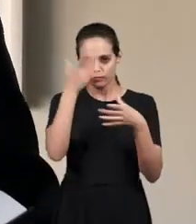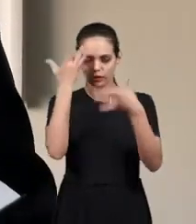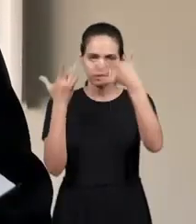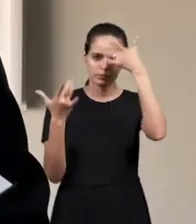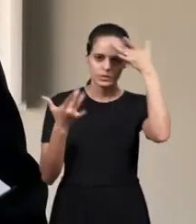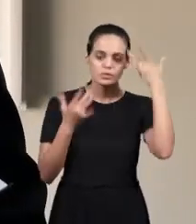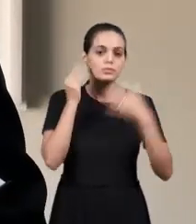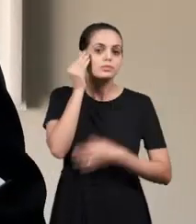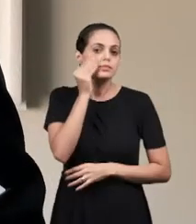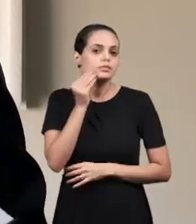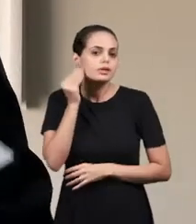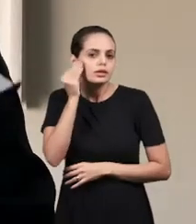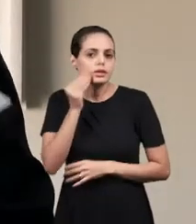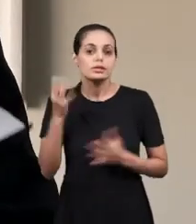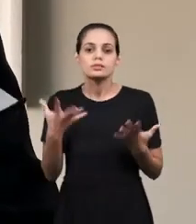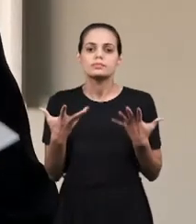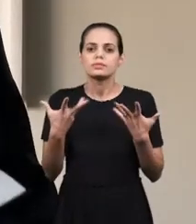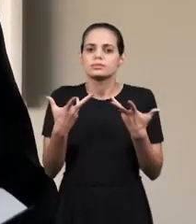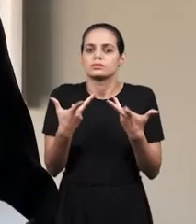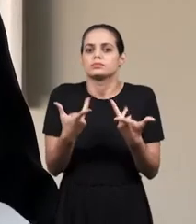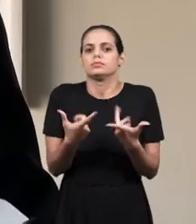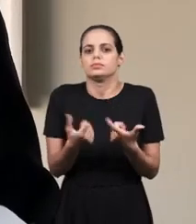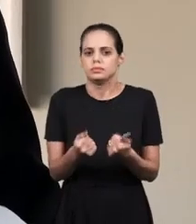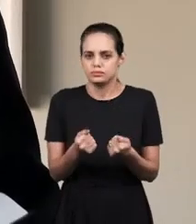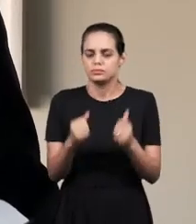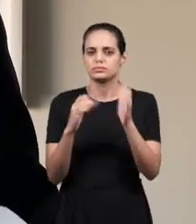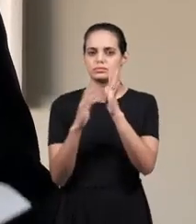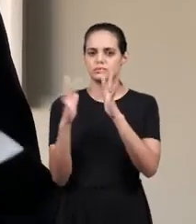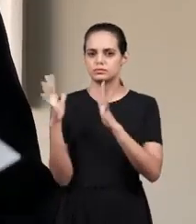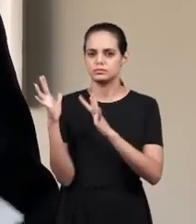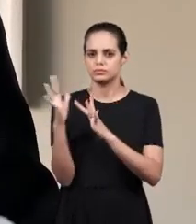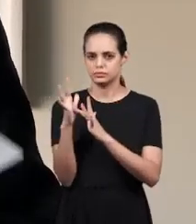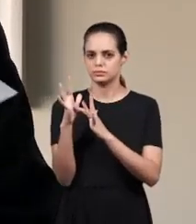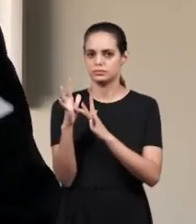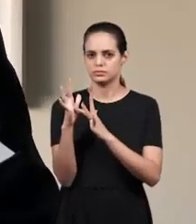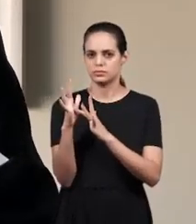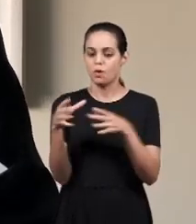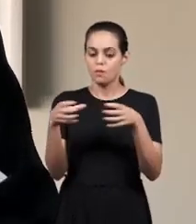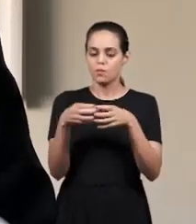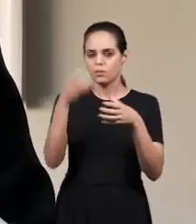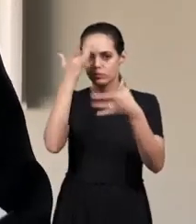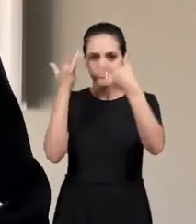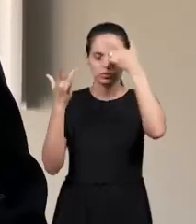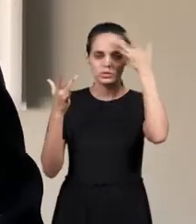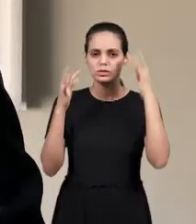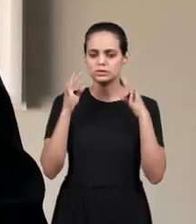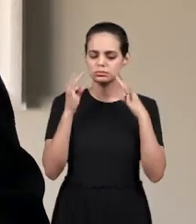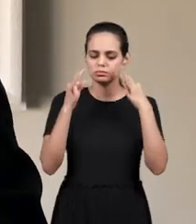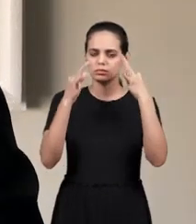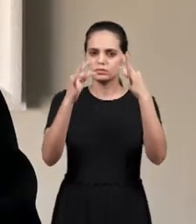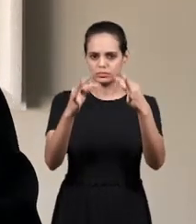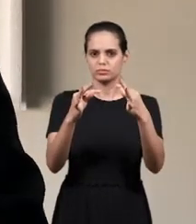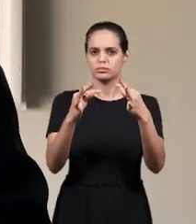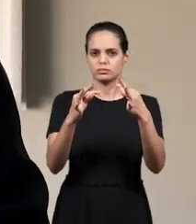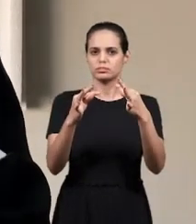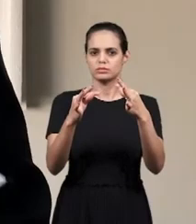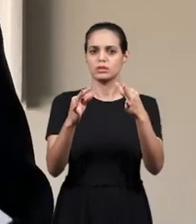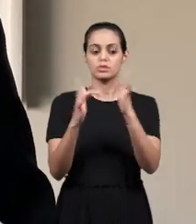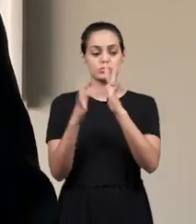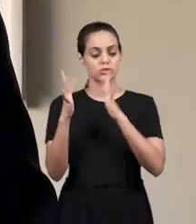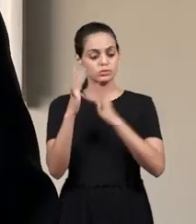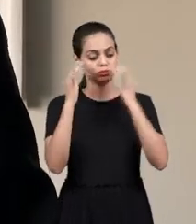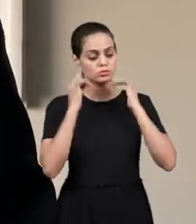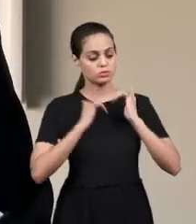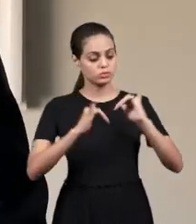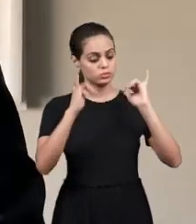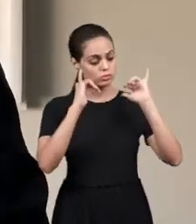Jesus. There's a group of people who have testified that the Lord Jesus is alive. Many who have listened to the voice of the Lord.